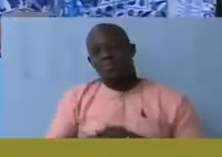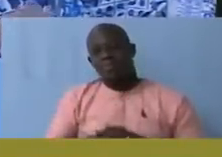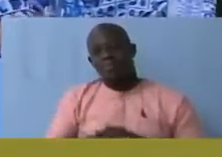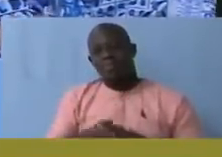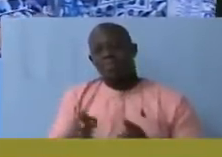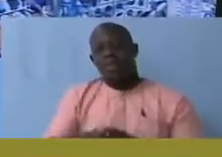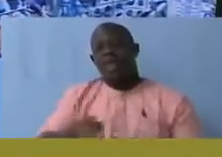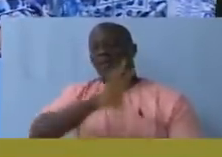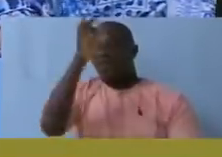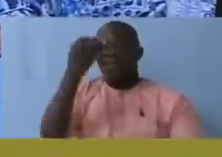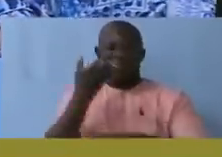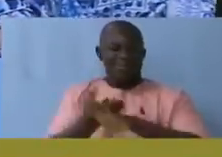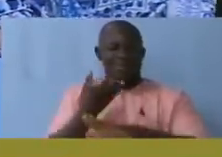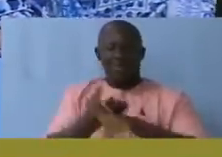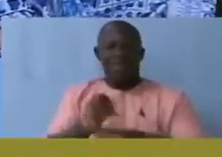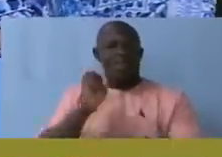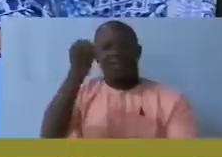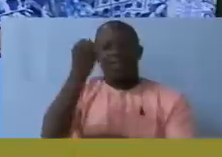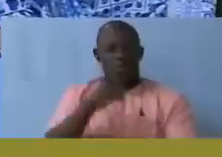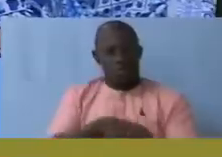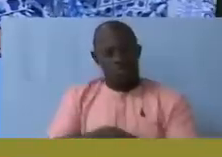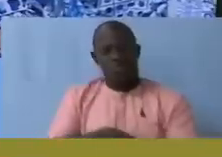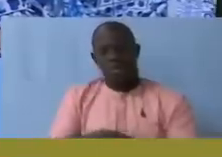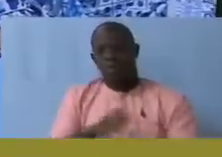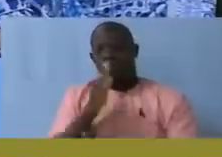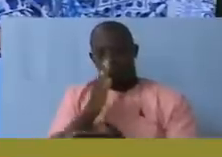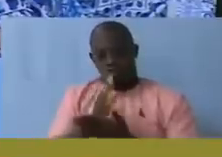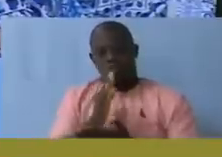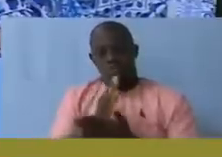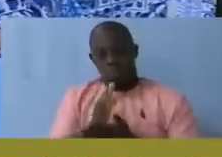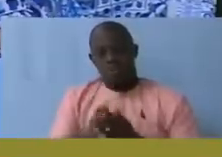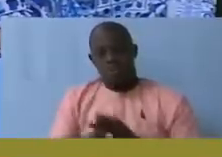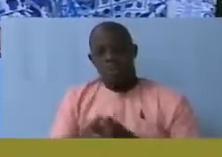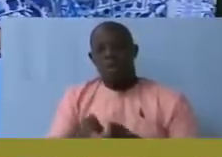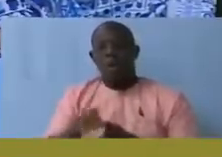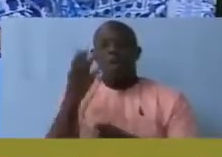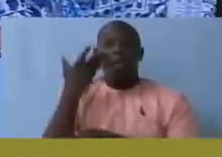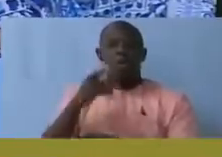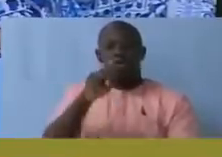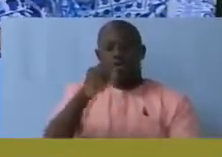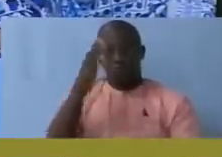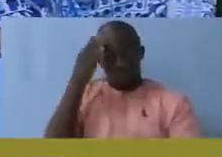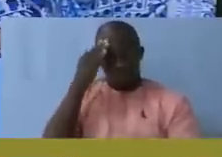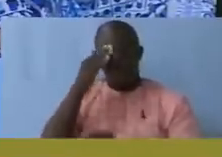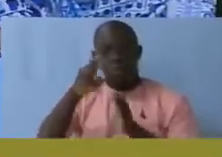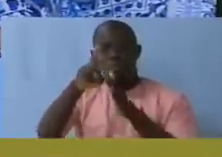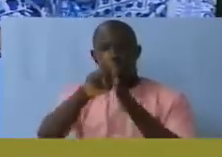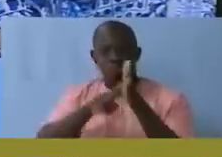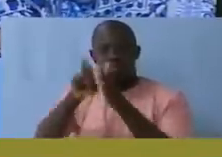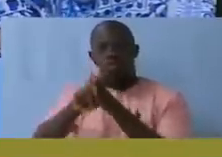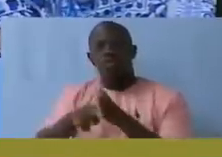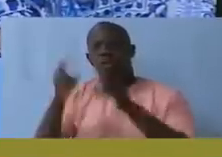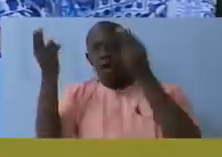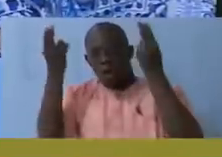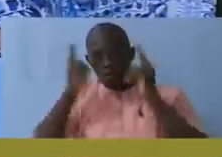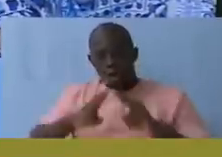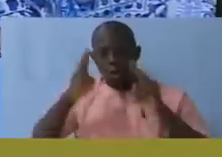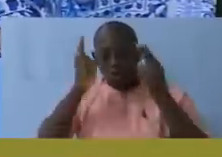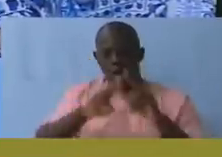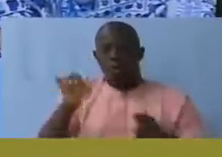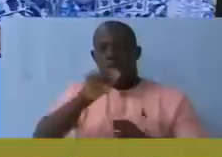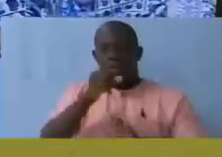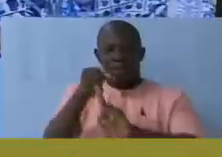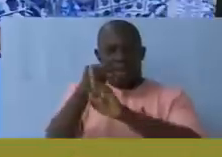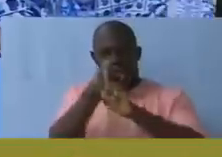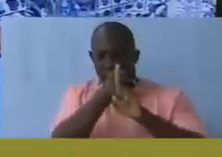It's very heartbreaking, actually, when you know the rules and regulations that guide a